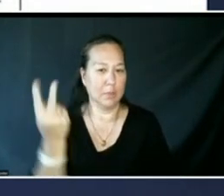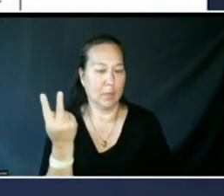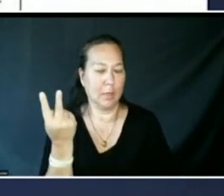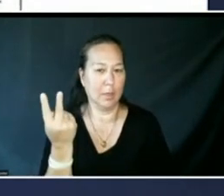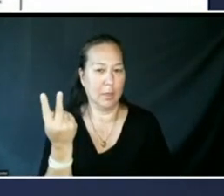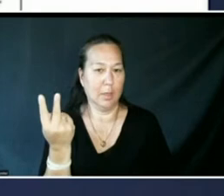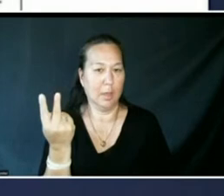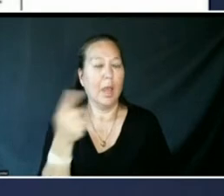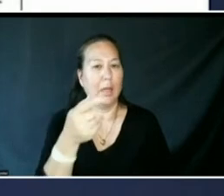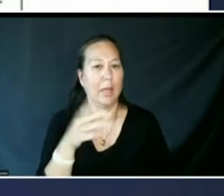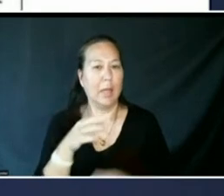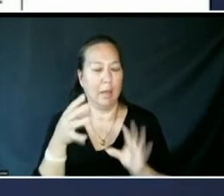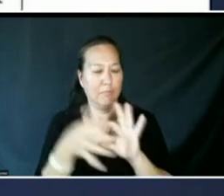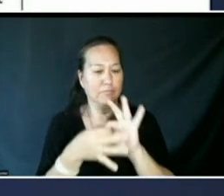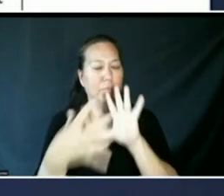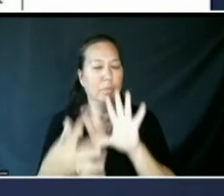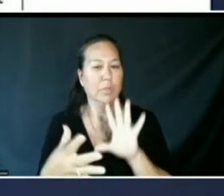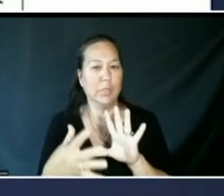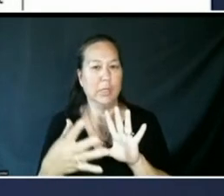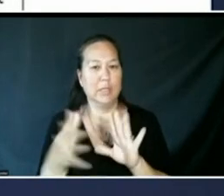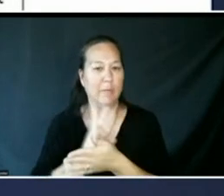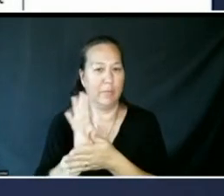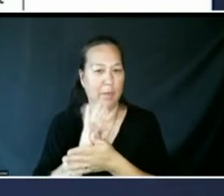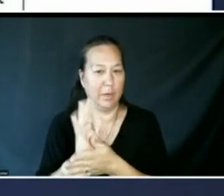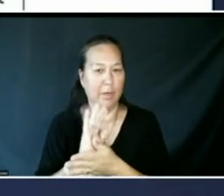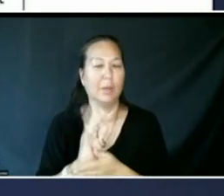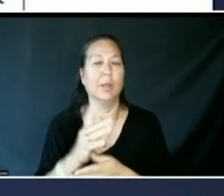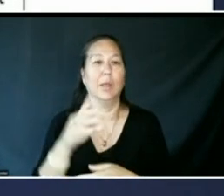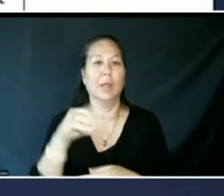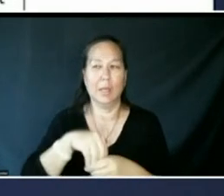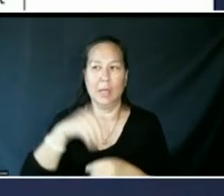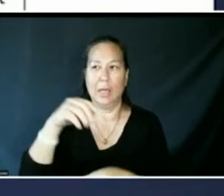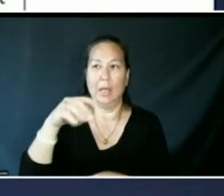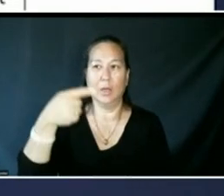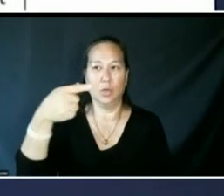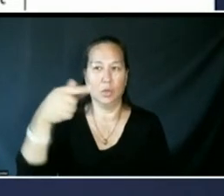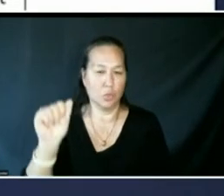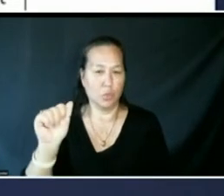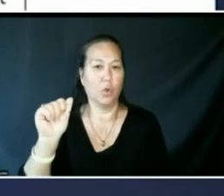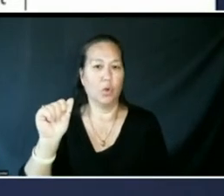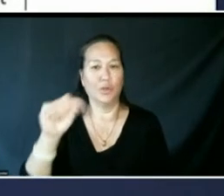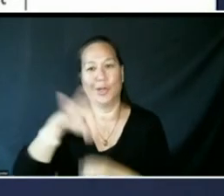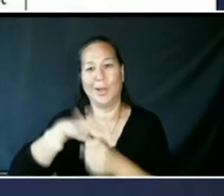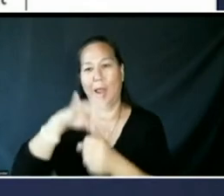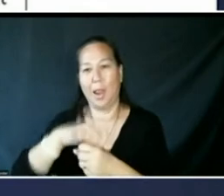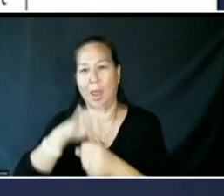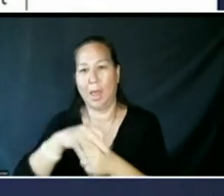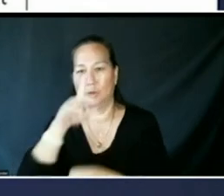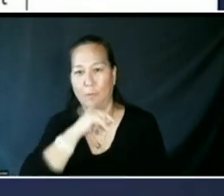video again making false claims of election fraud in Georgia. Let's take a look at what he said this time.